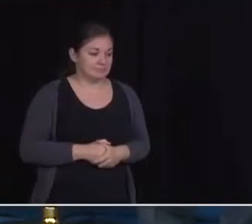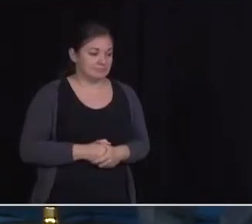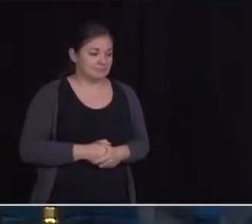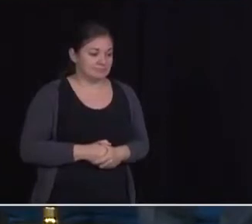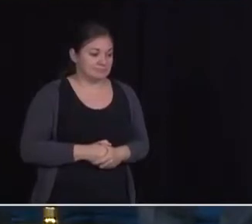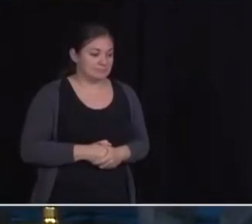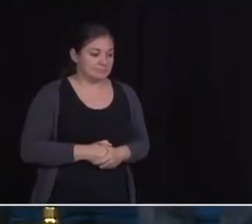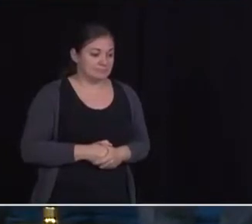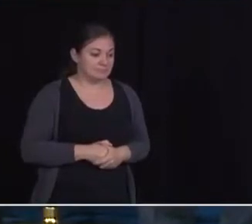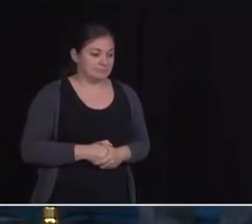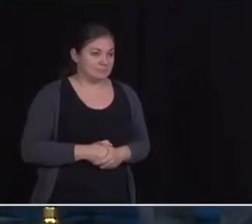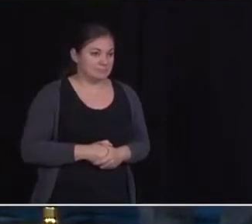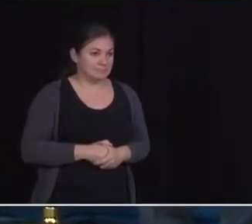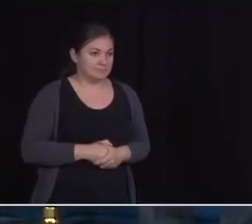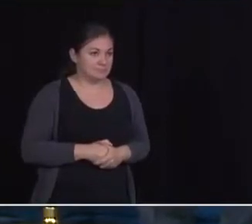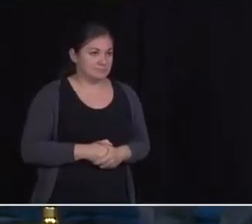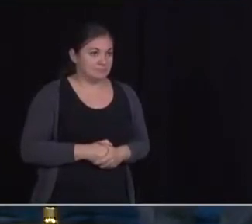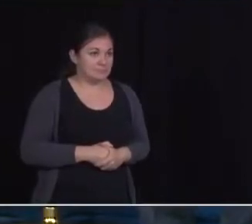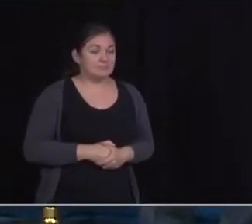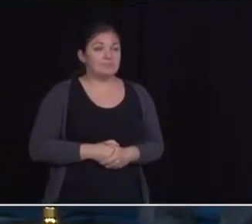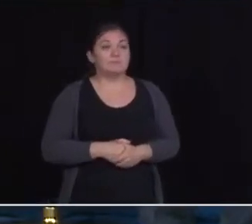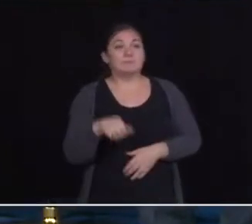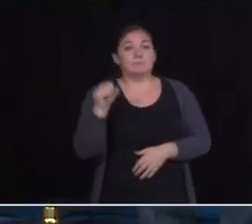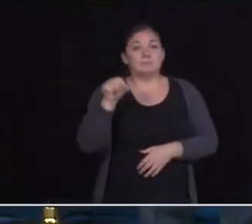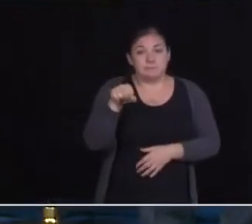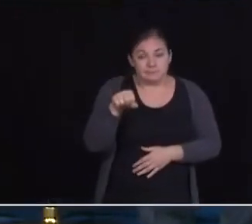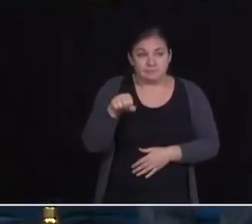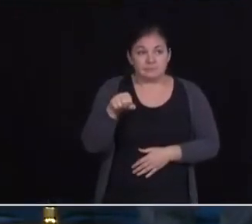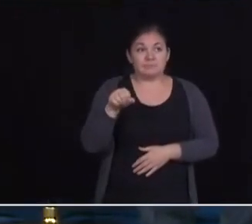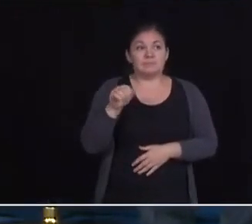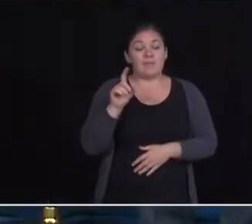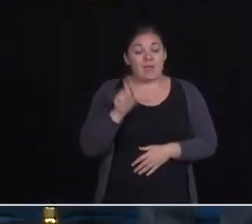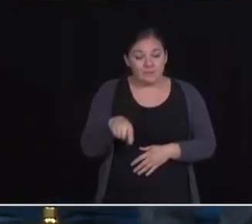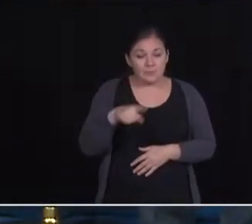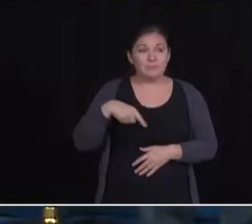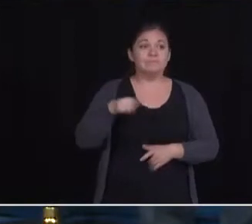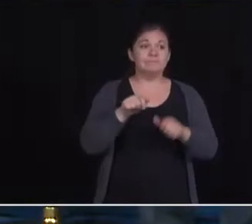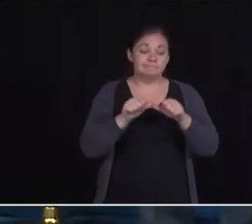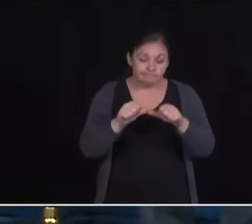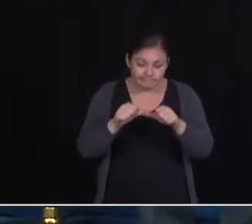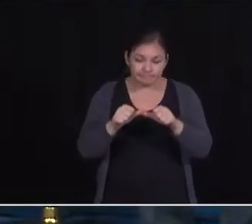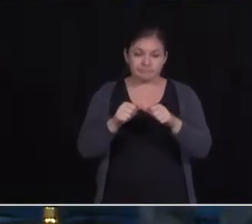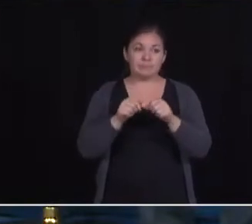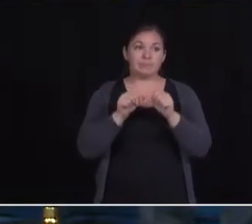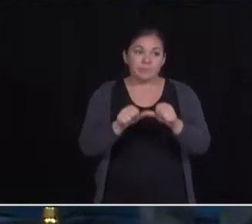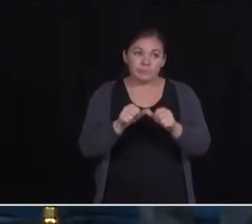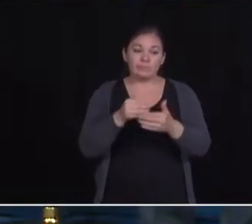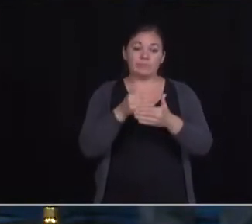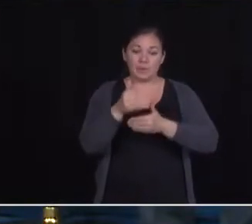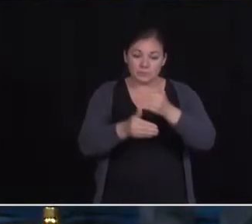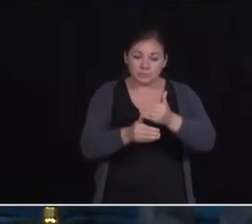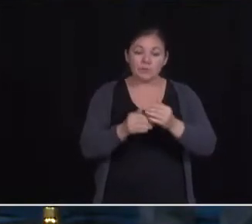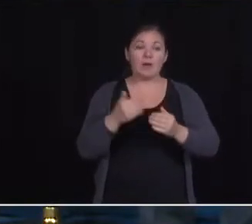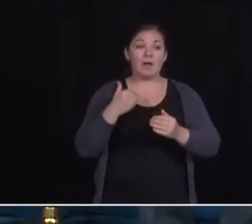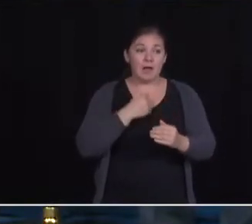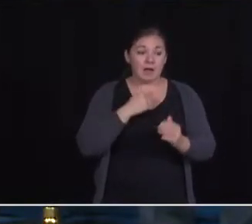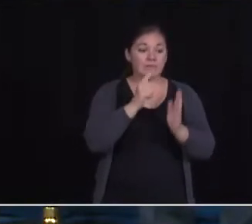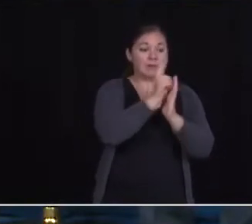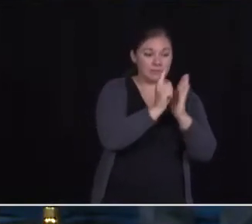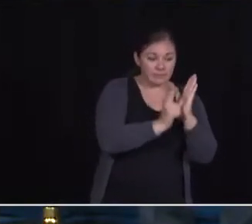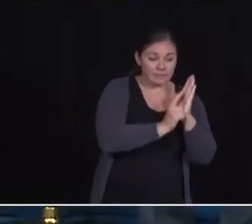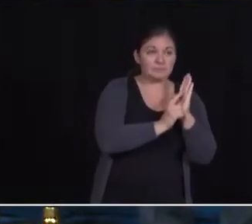Well, we do need to take the steps that we're taking now. We do have the legal authority to do that. But as has